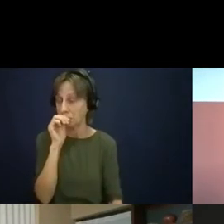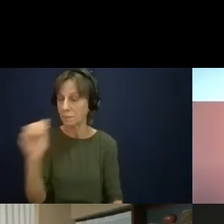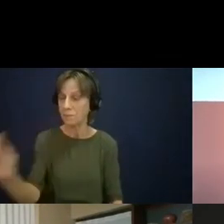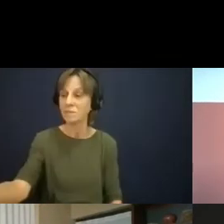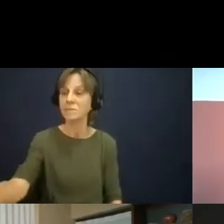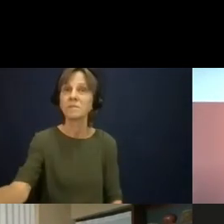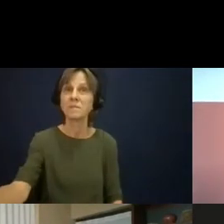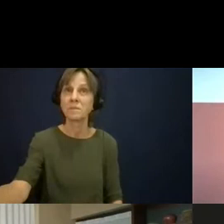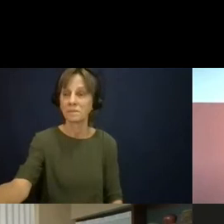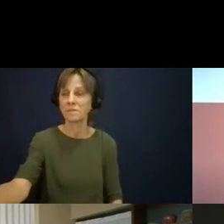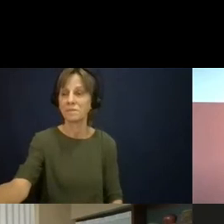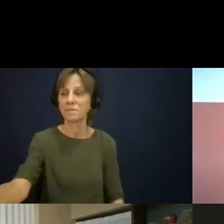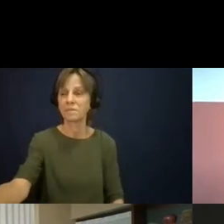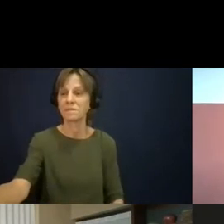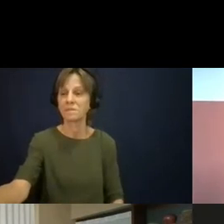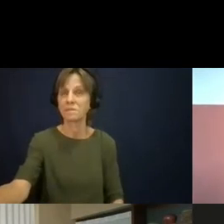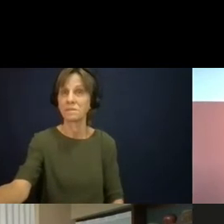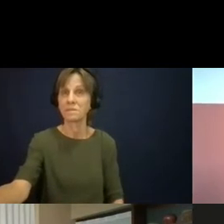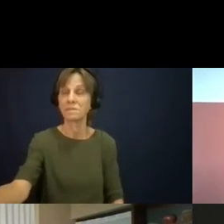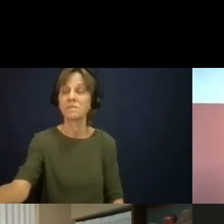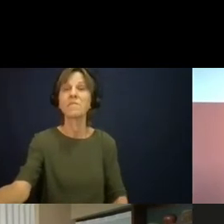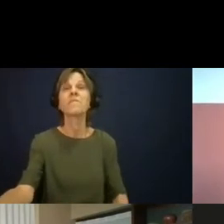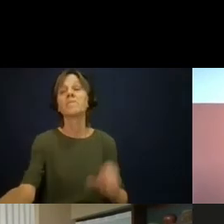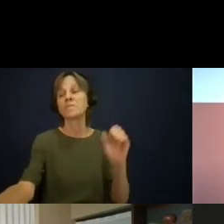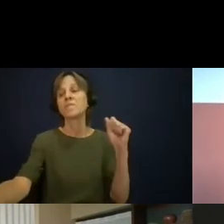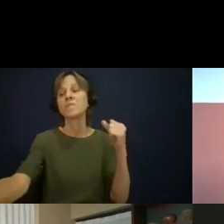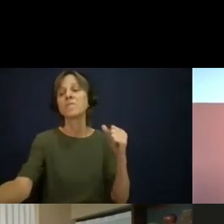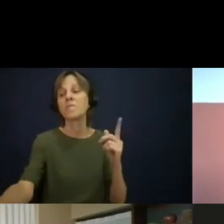So as my capacity as New York City